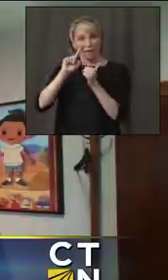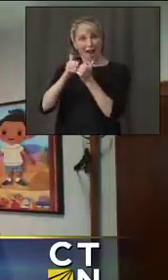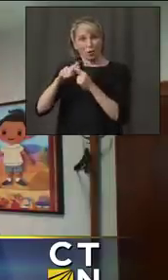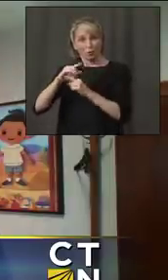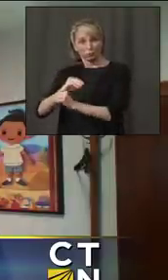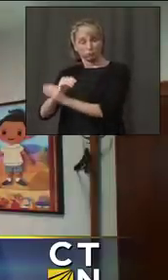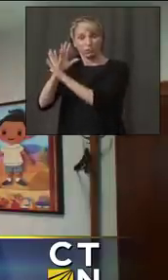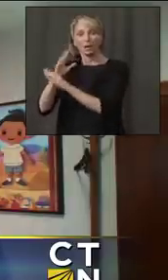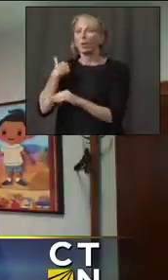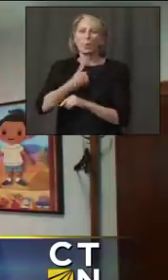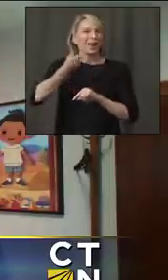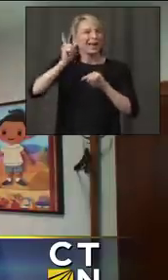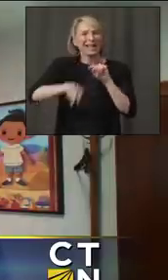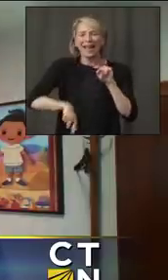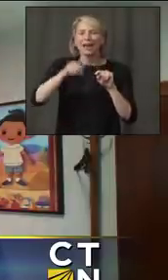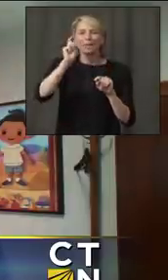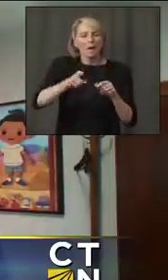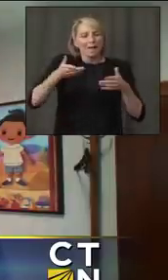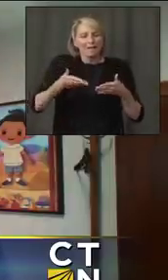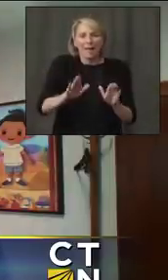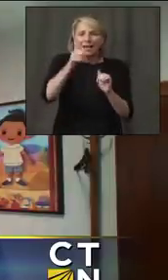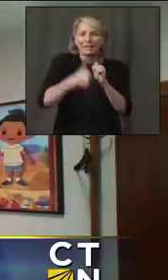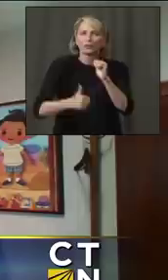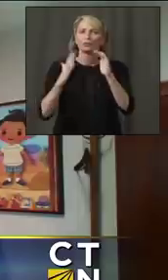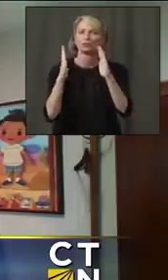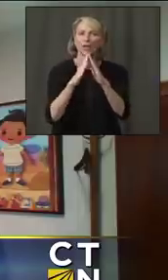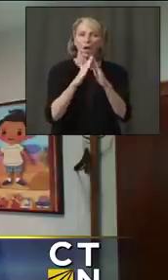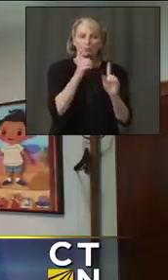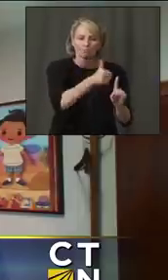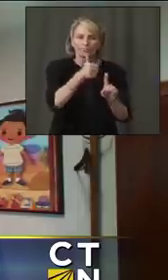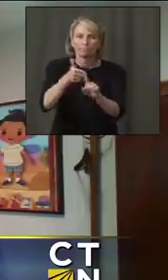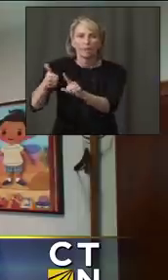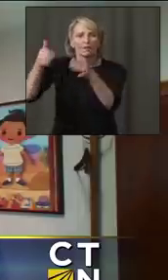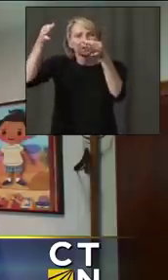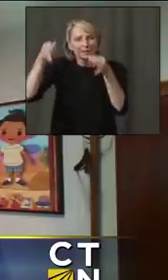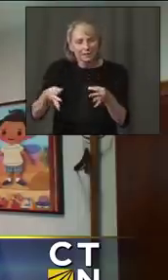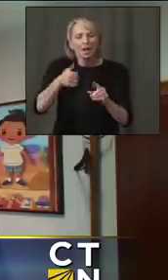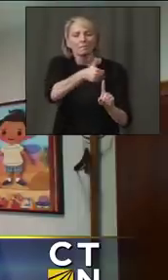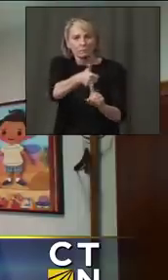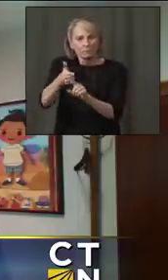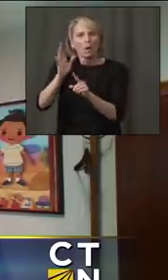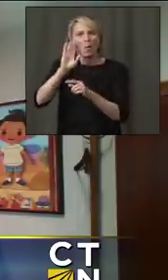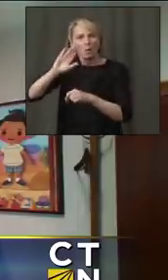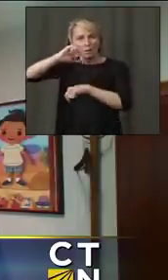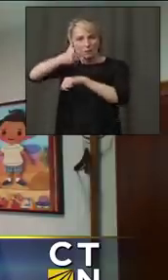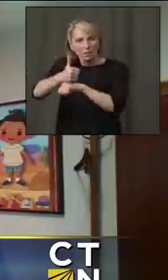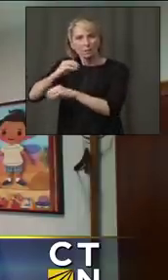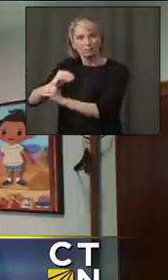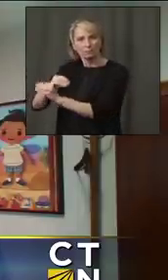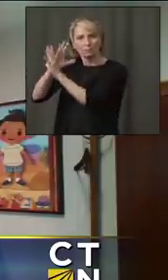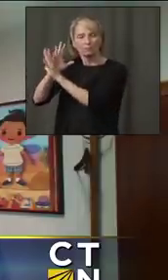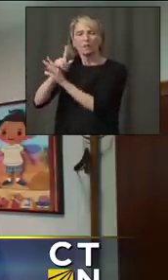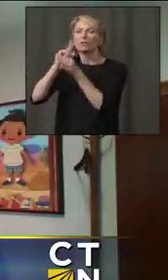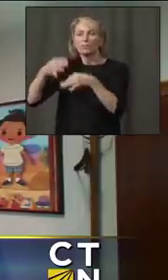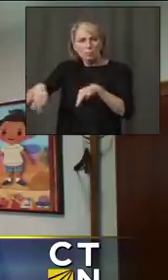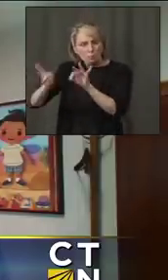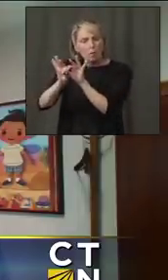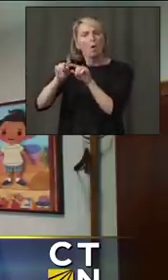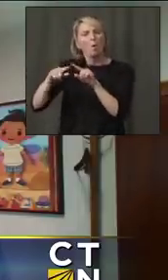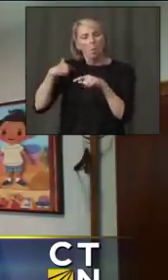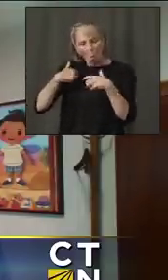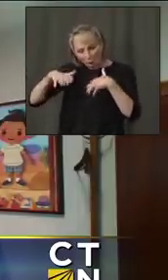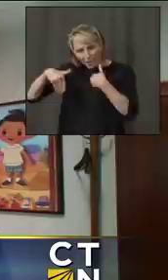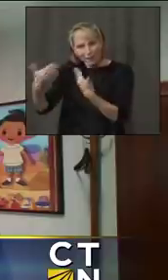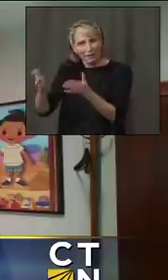best practices there to mitigate not only the distance learning and making sure that students have the opportunity to learn remotely, but